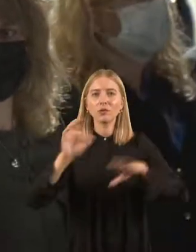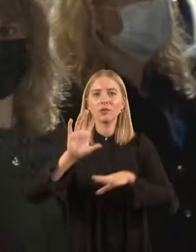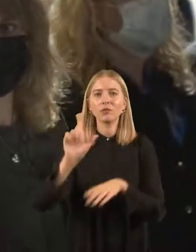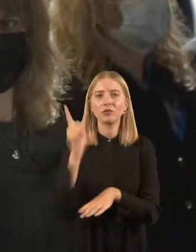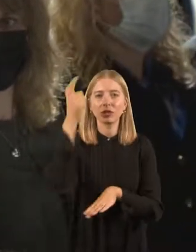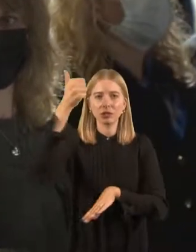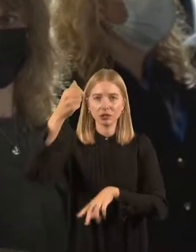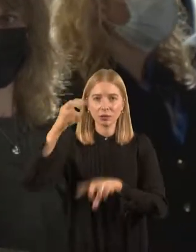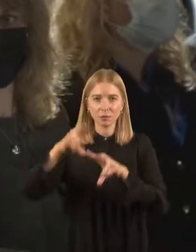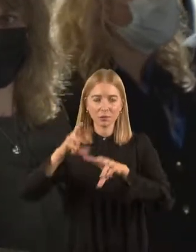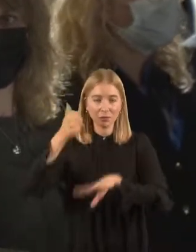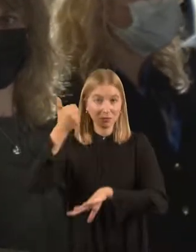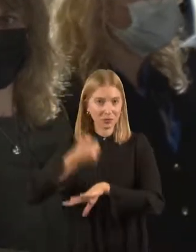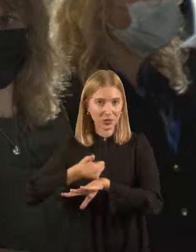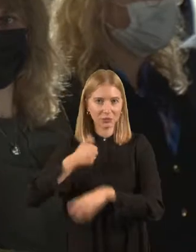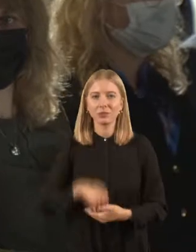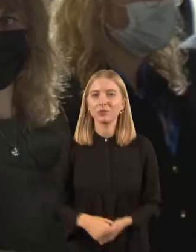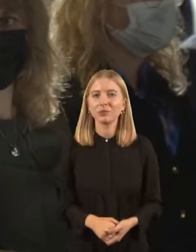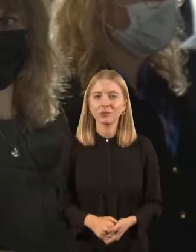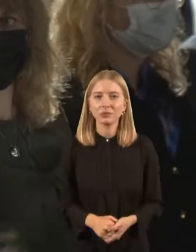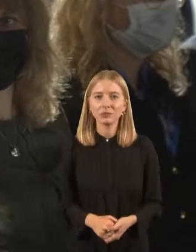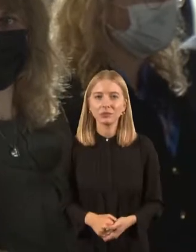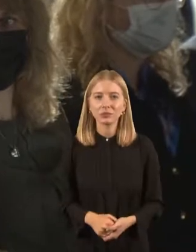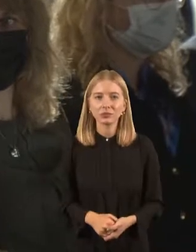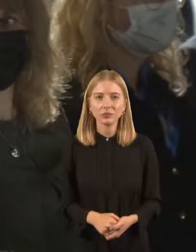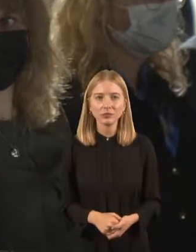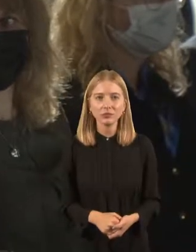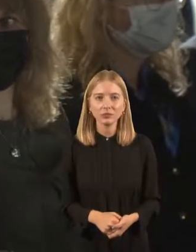the Lithuanian Chamber of Agriculture.